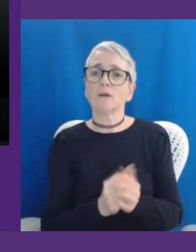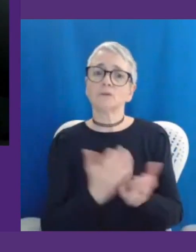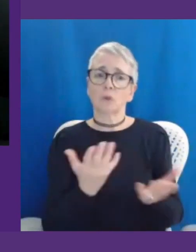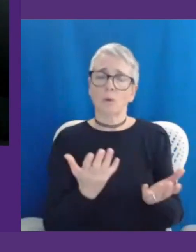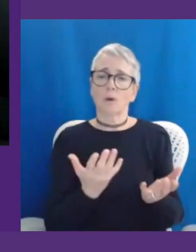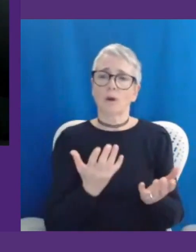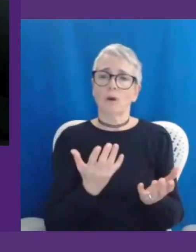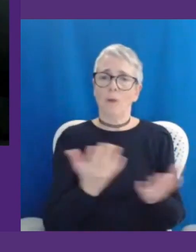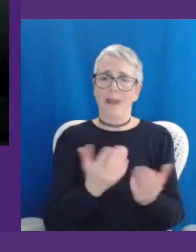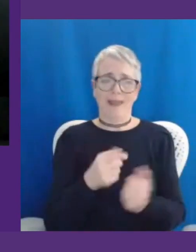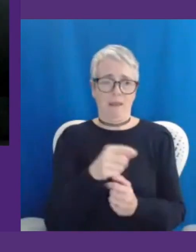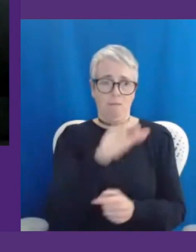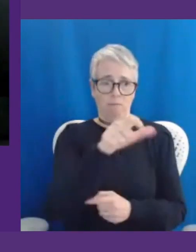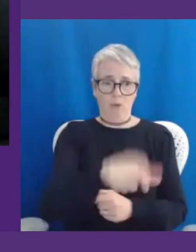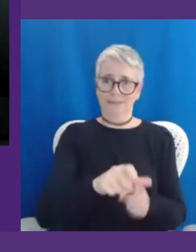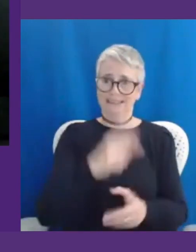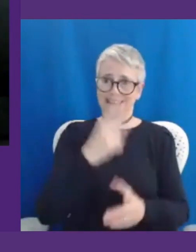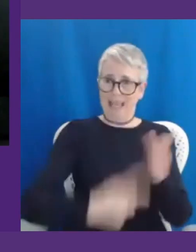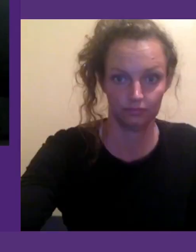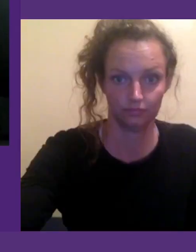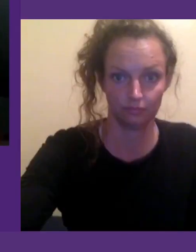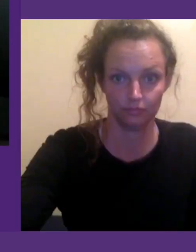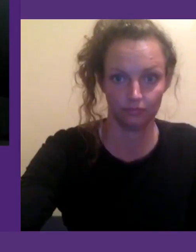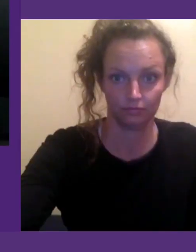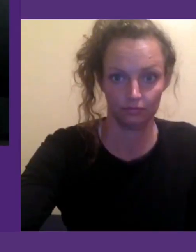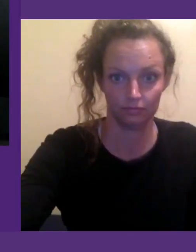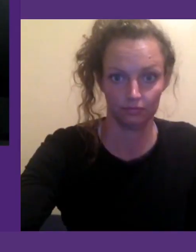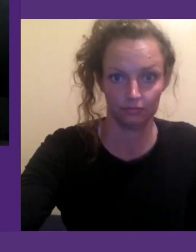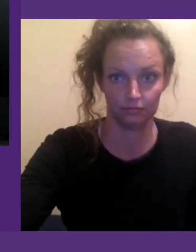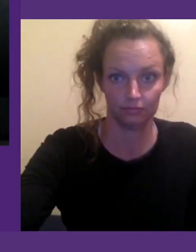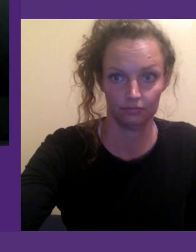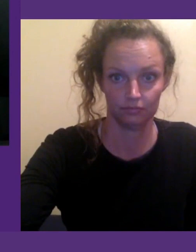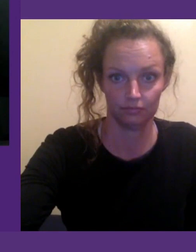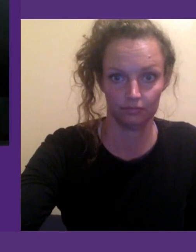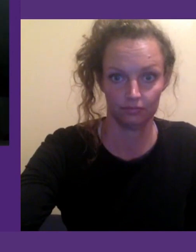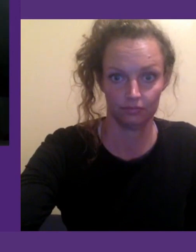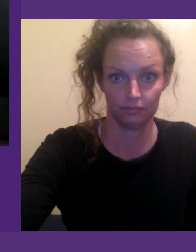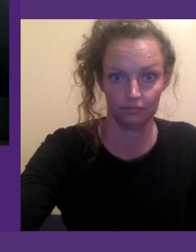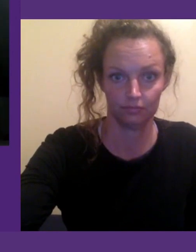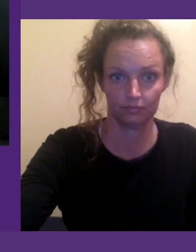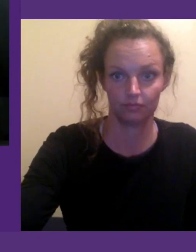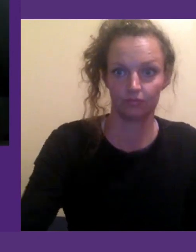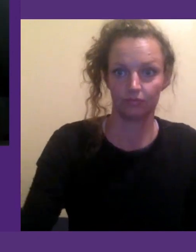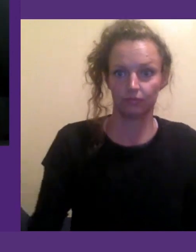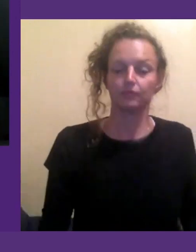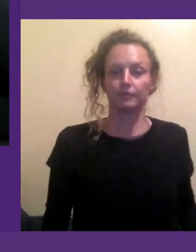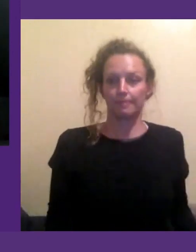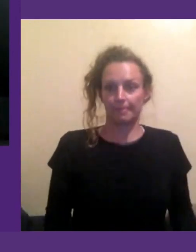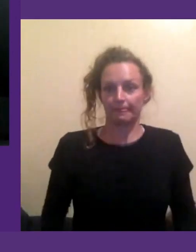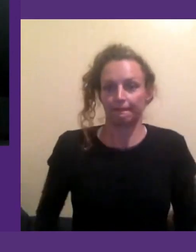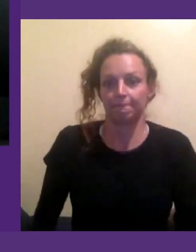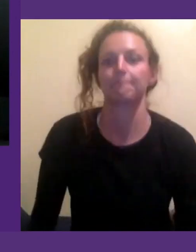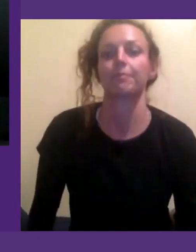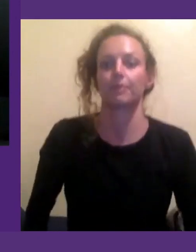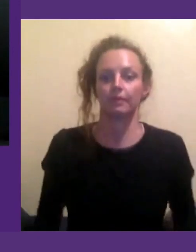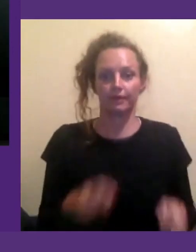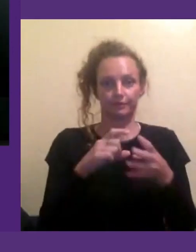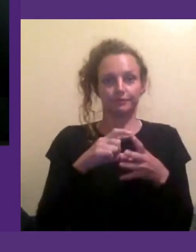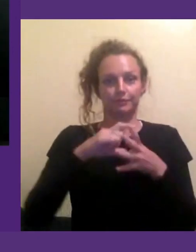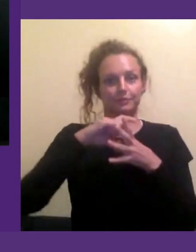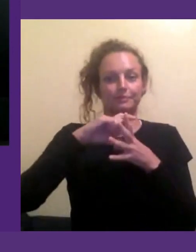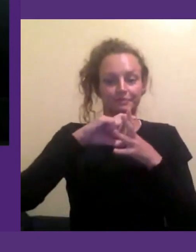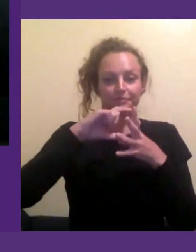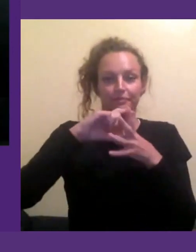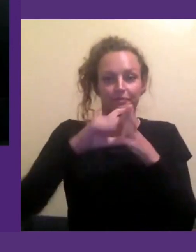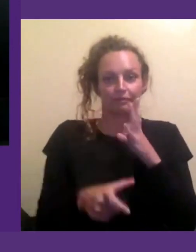the story. And then there's integrated, where disability is present and may be directly addressed if relevant. And then core, where disability is front